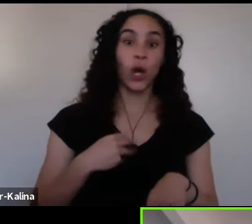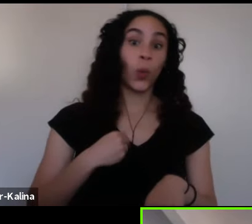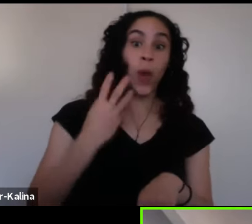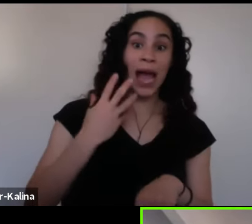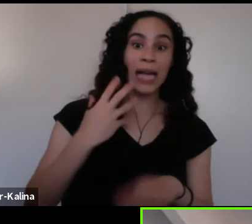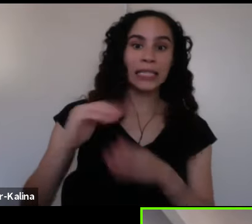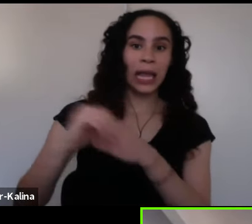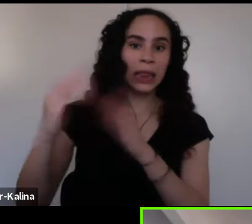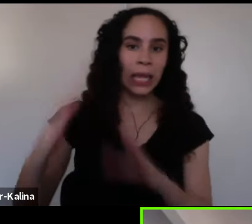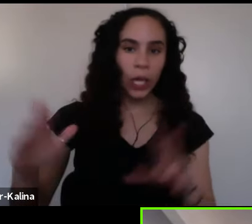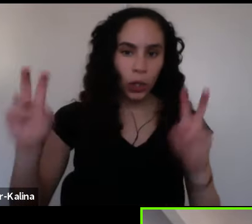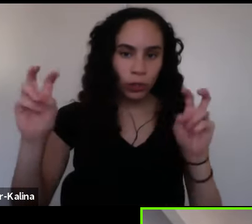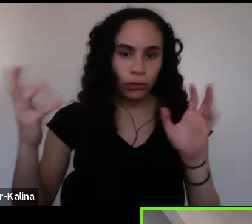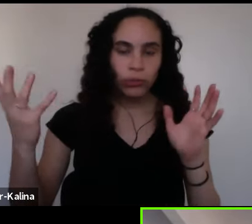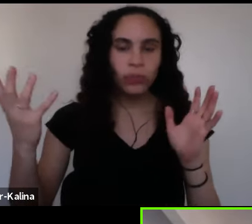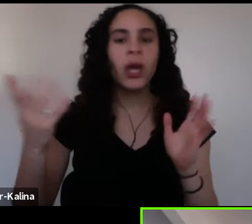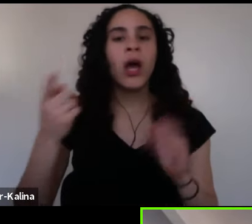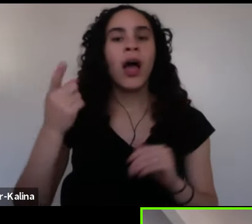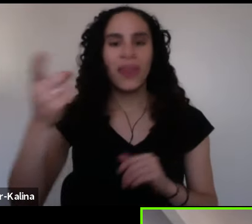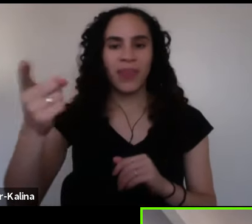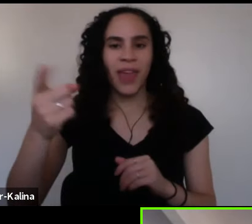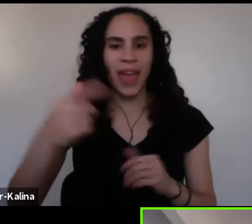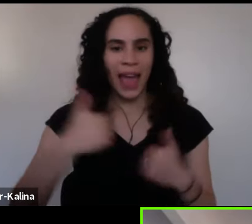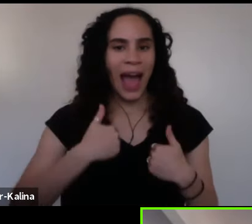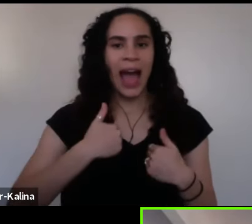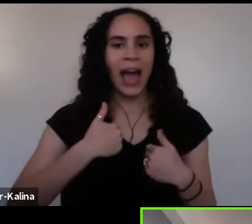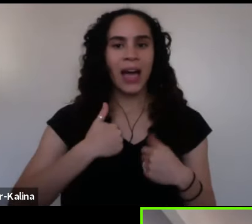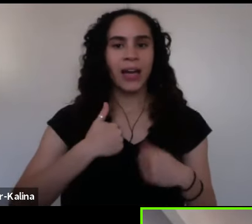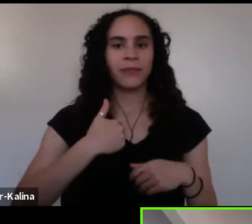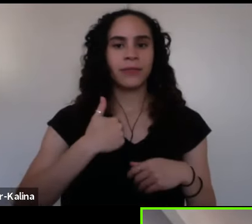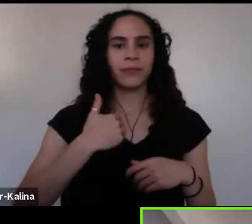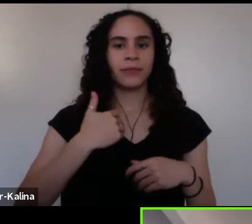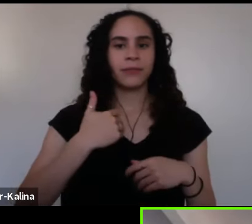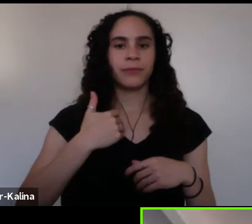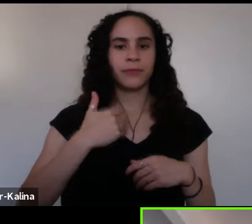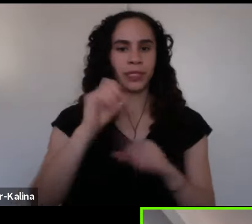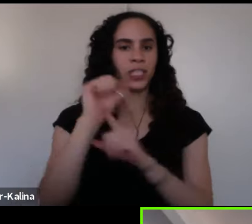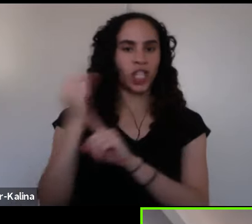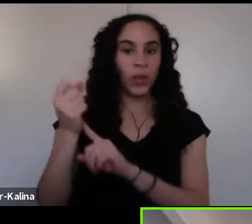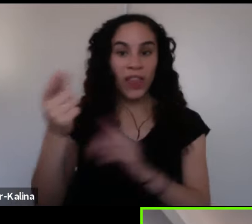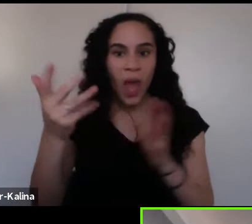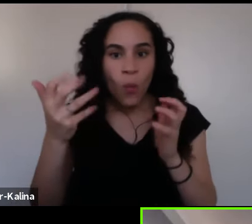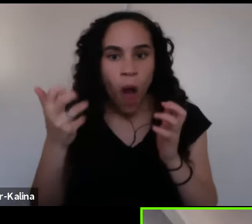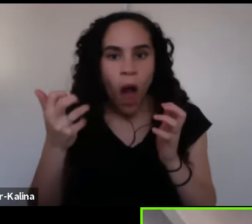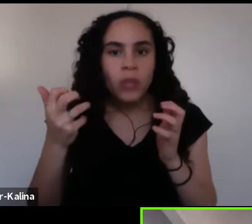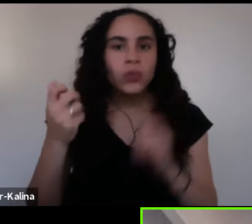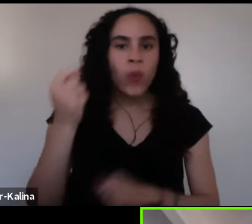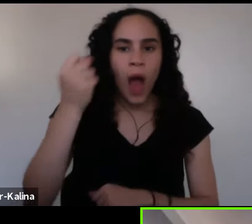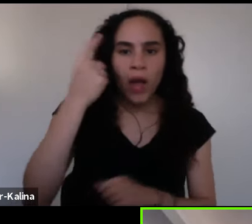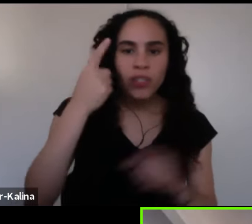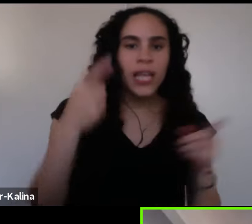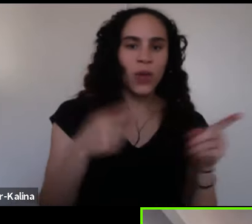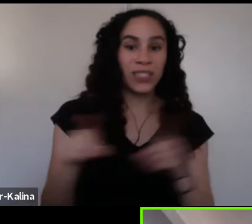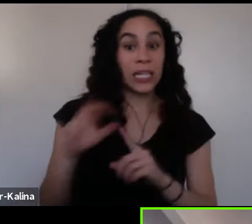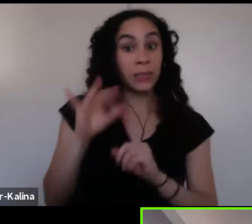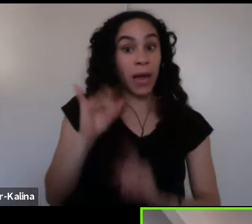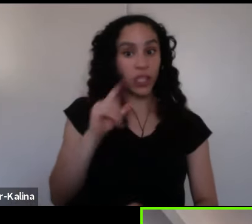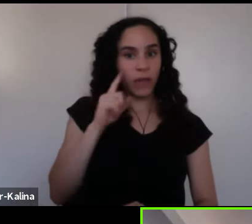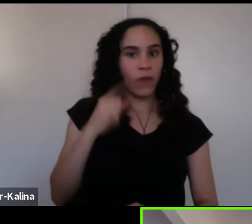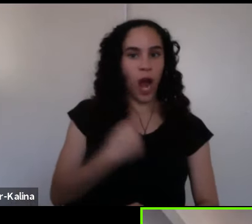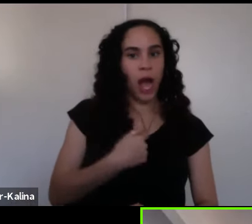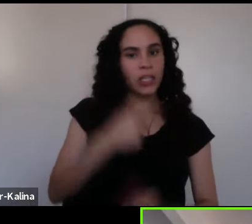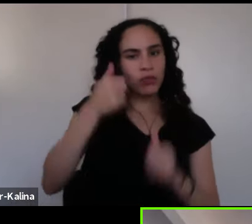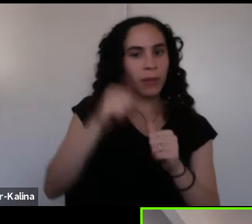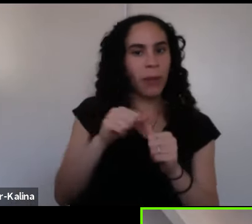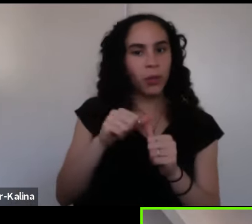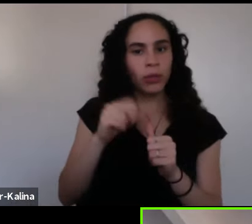to understand whatever is happening. They want to really, especially for us, because they remember our leaders are a little bit different